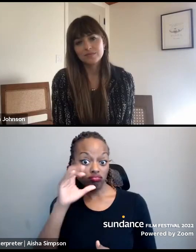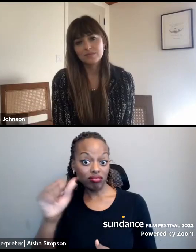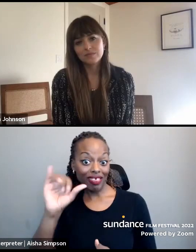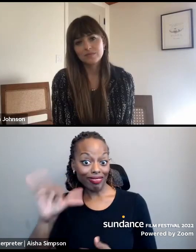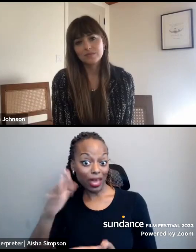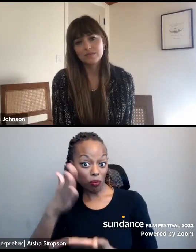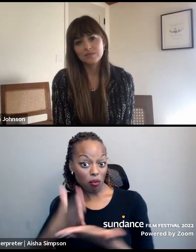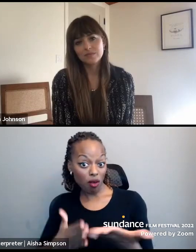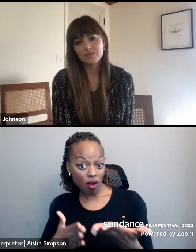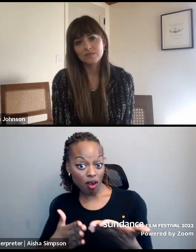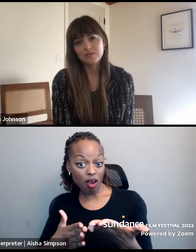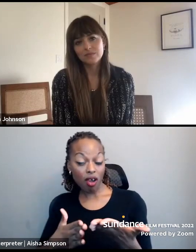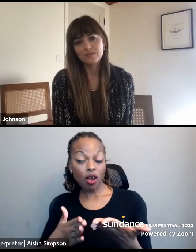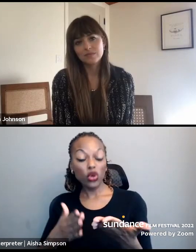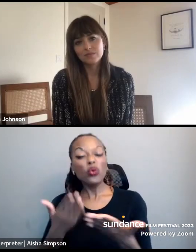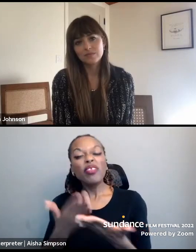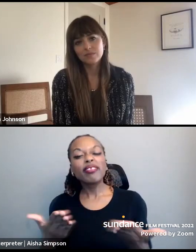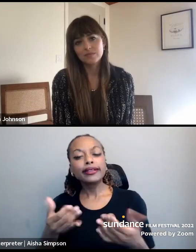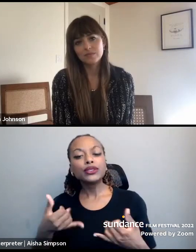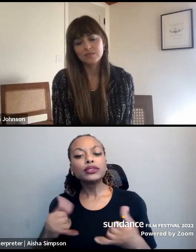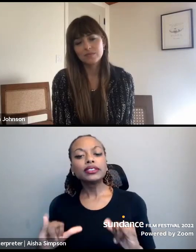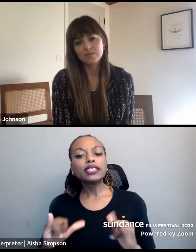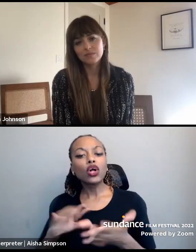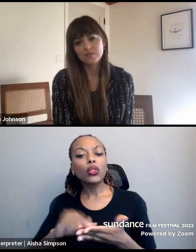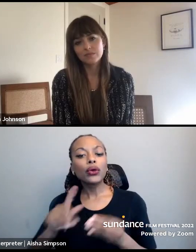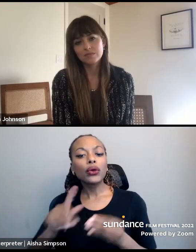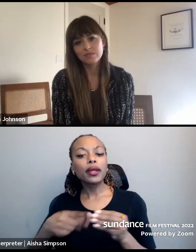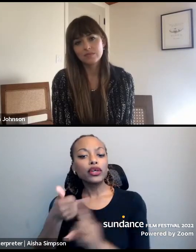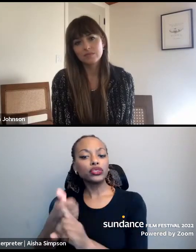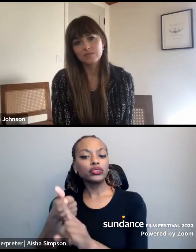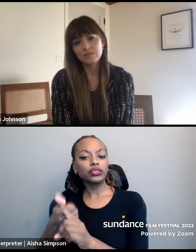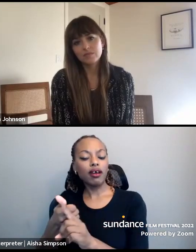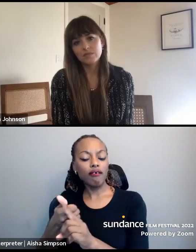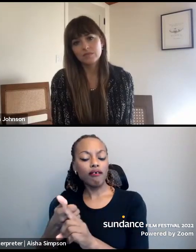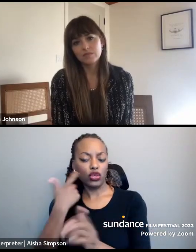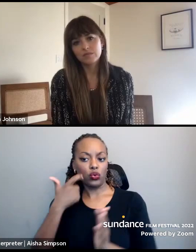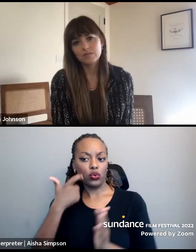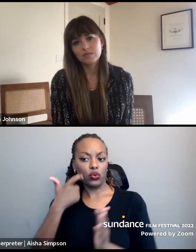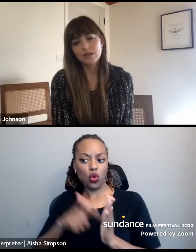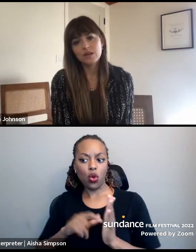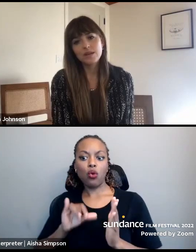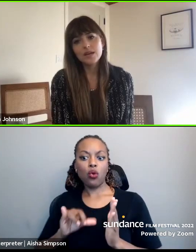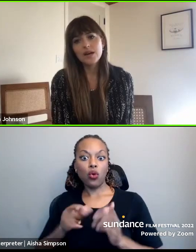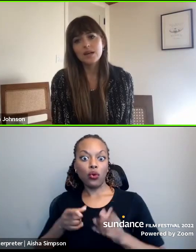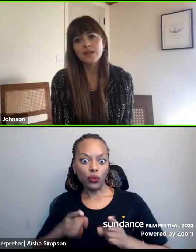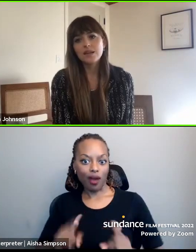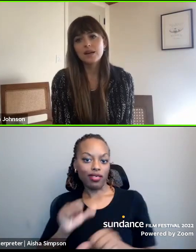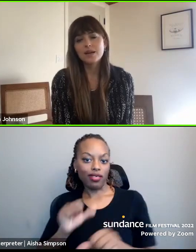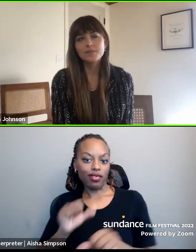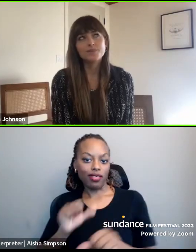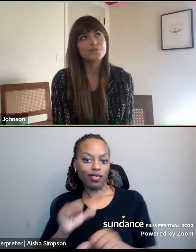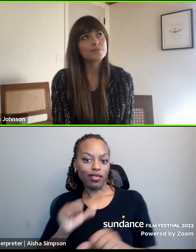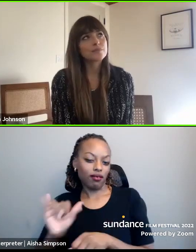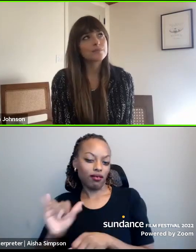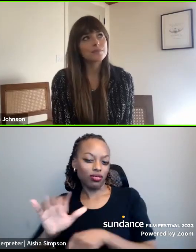like you're still learning about yourself that came through as you were working on those films. Yeah, I